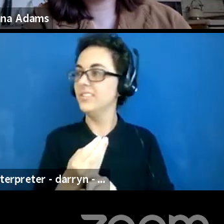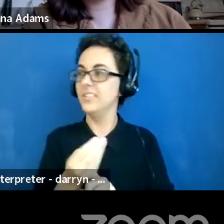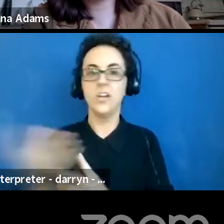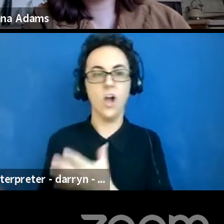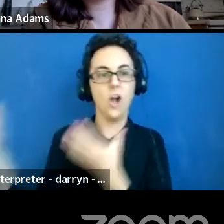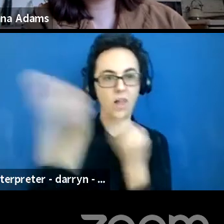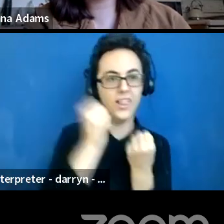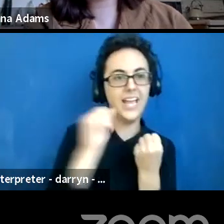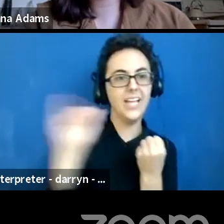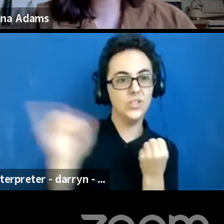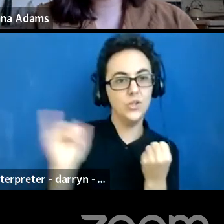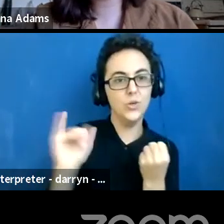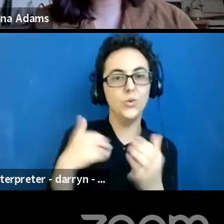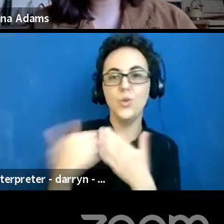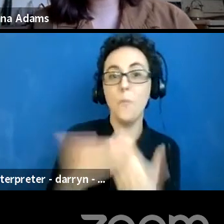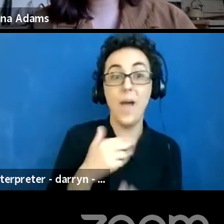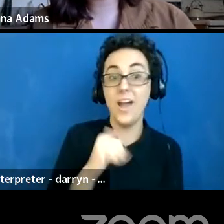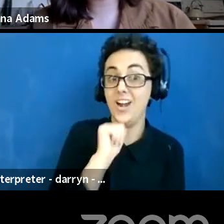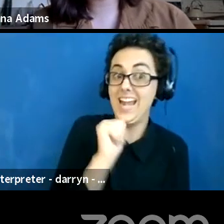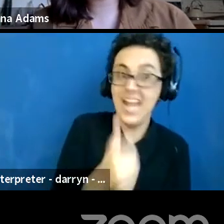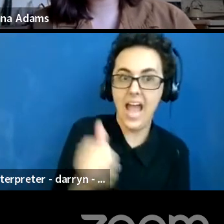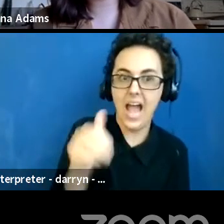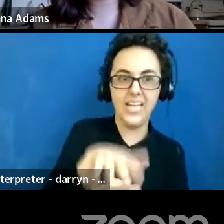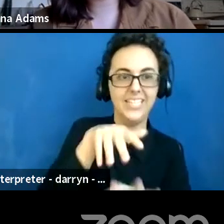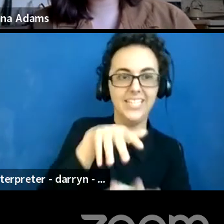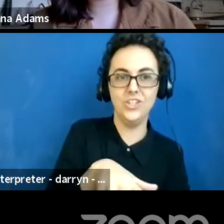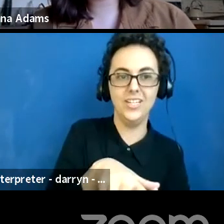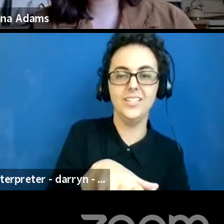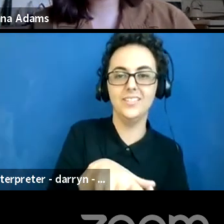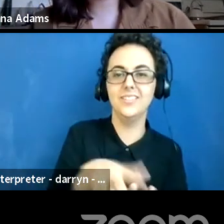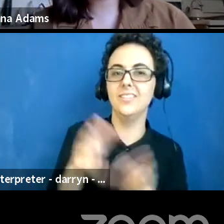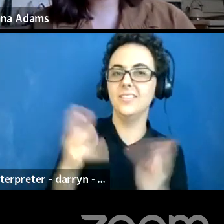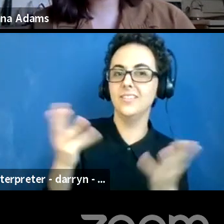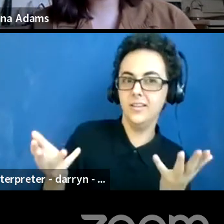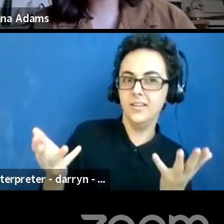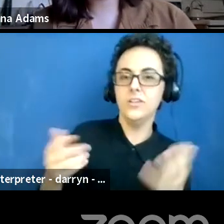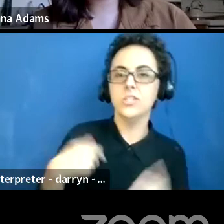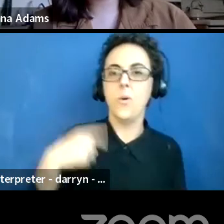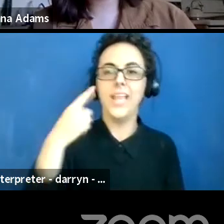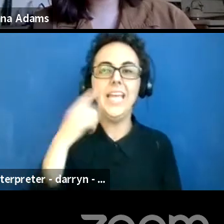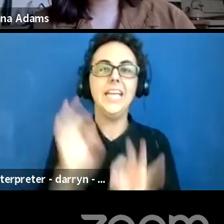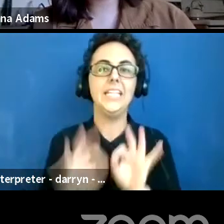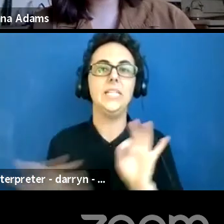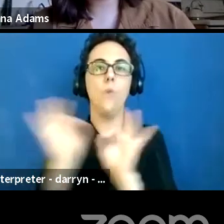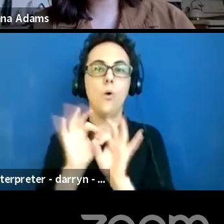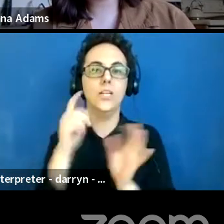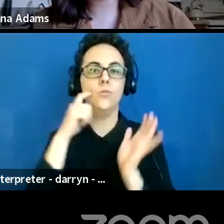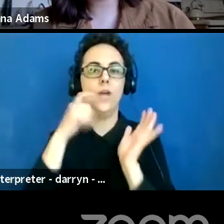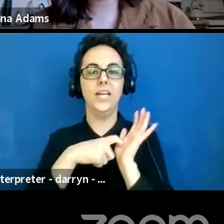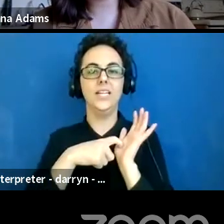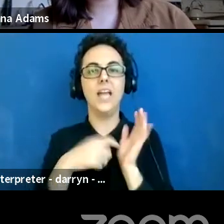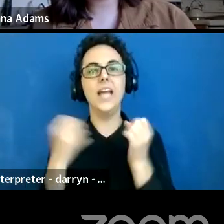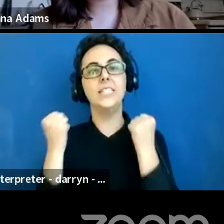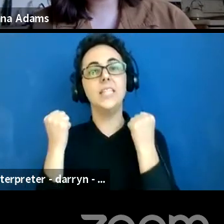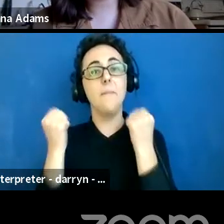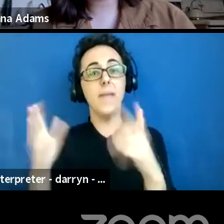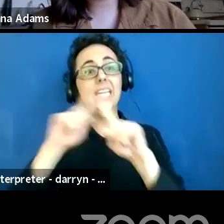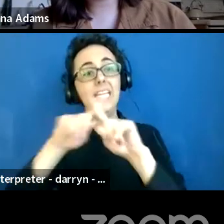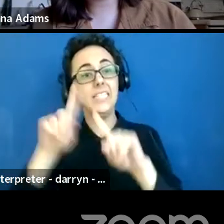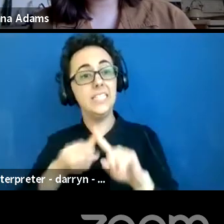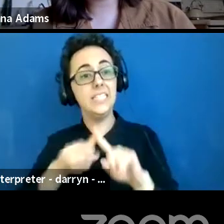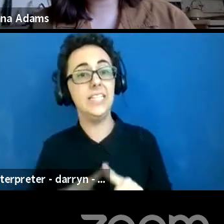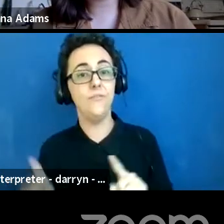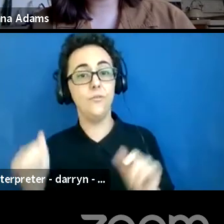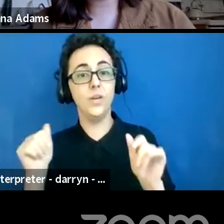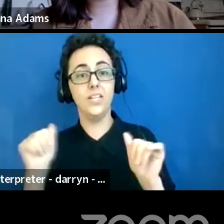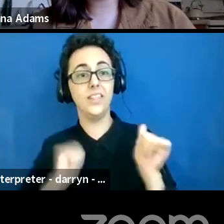it's important for the place that you're in, because a lot of places don't heavily focus on Indigenous theater until now, thanks